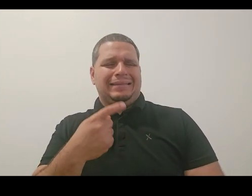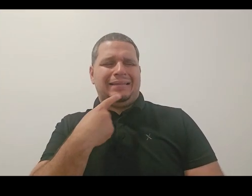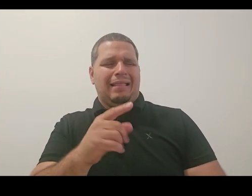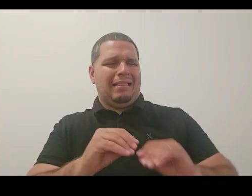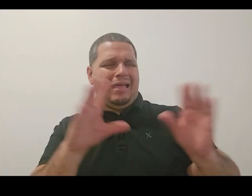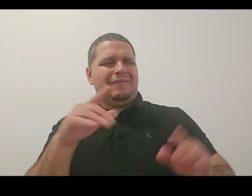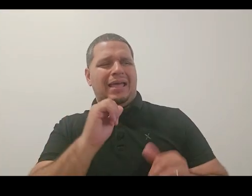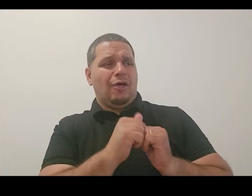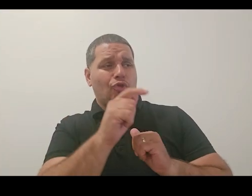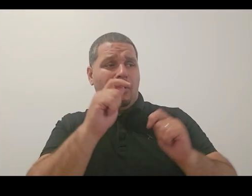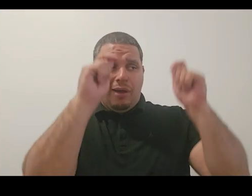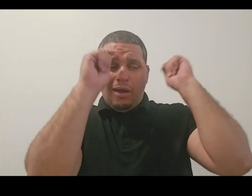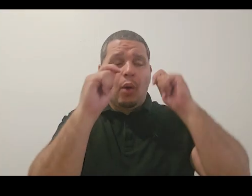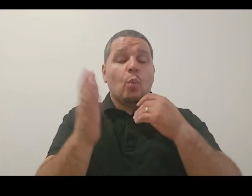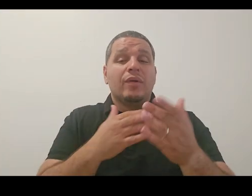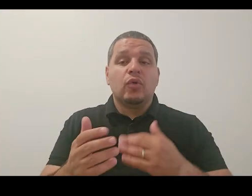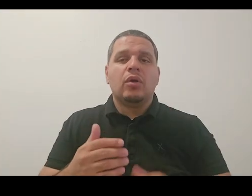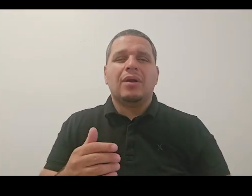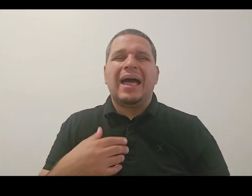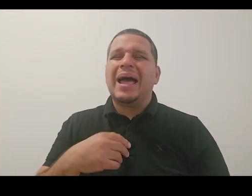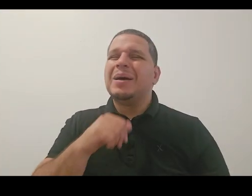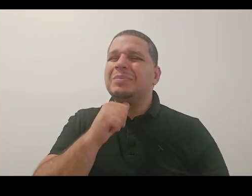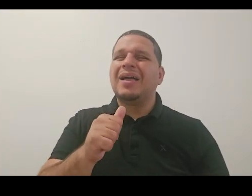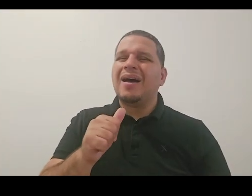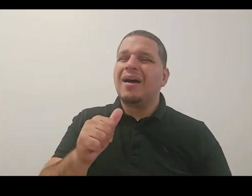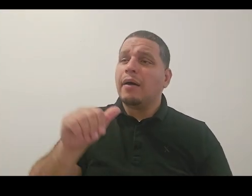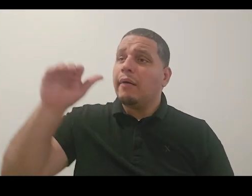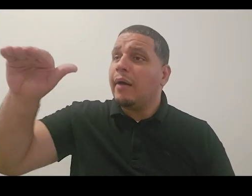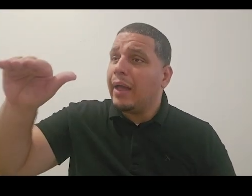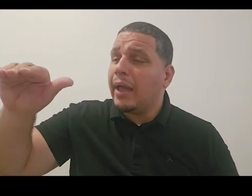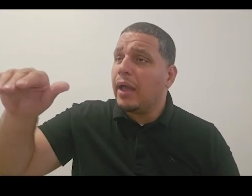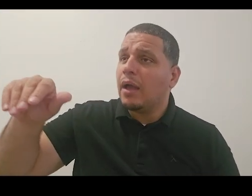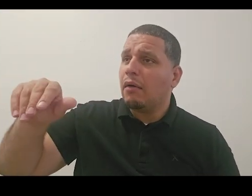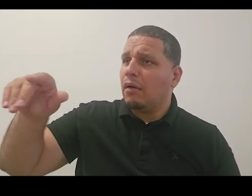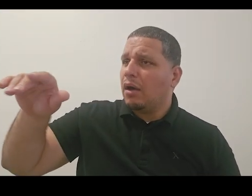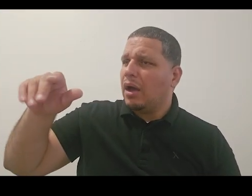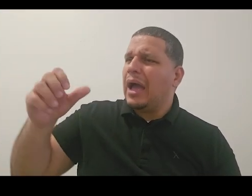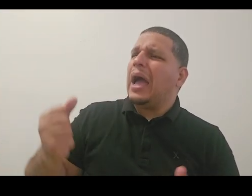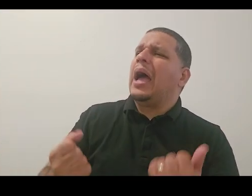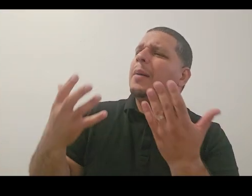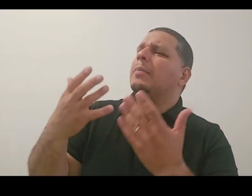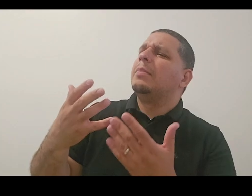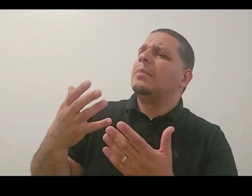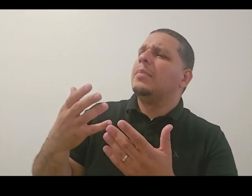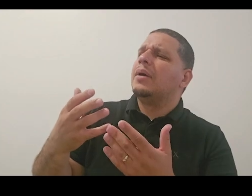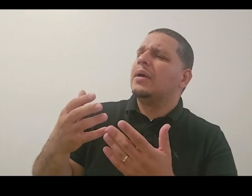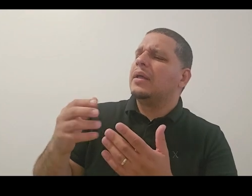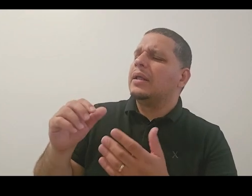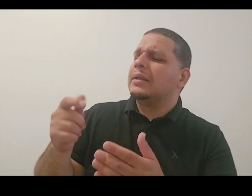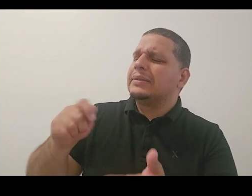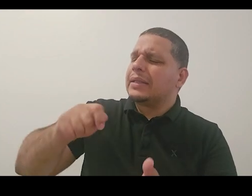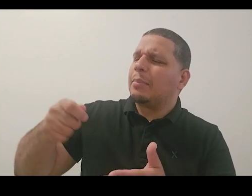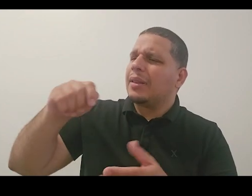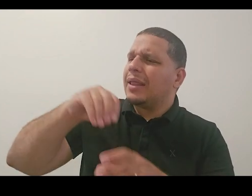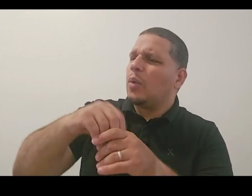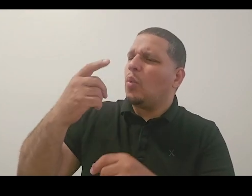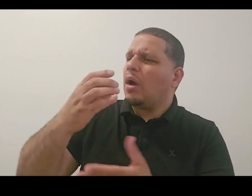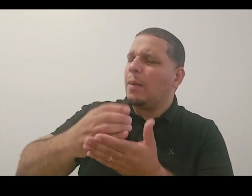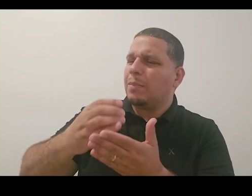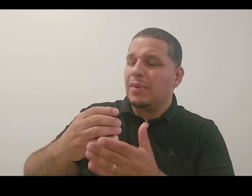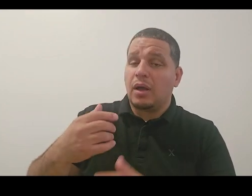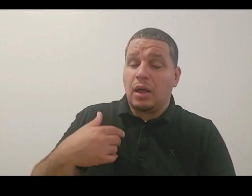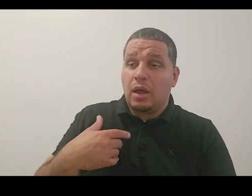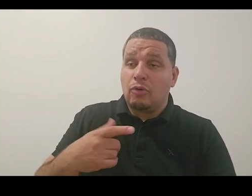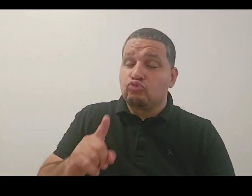really good at cooking. I can tell that maybe by their hat or whatever. Like, I'm not gonna go up to that person and go, "Hey, how many tablespoons are in